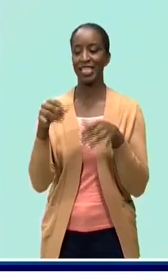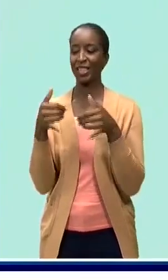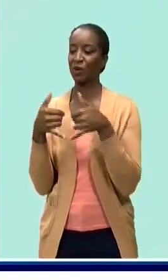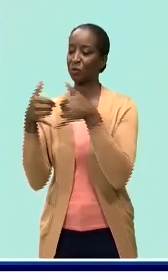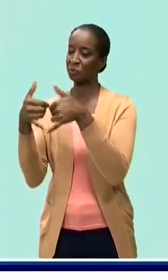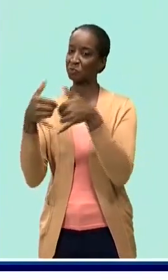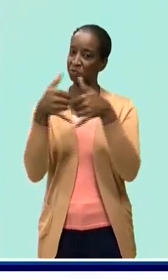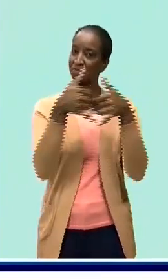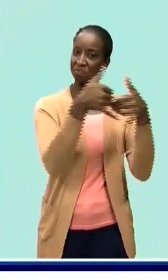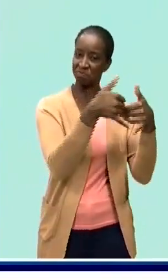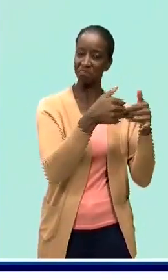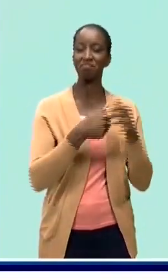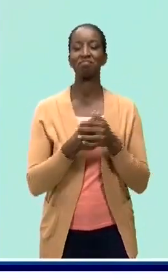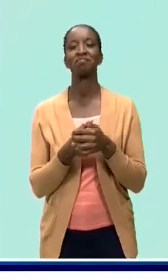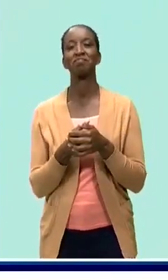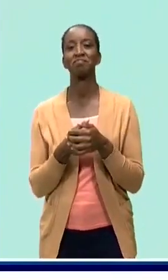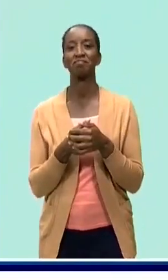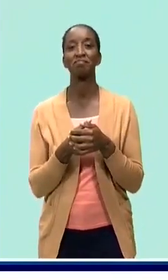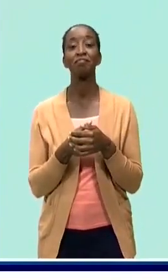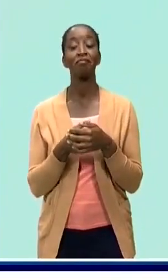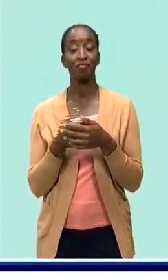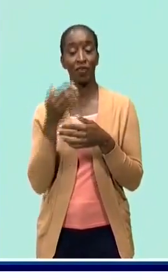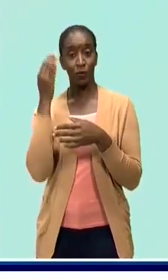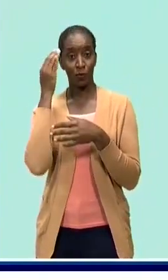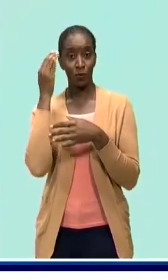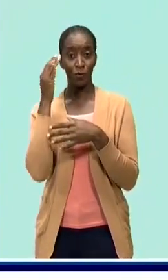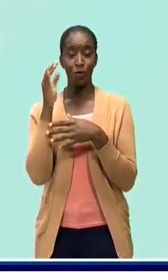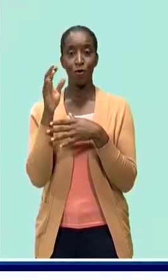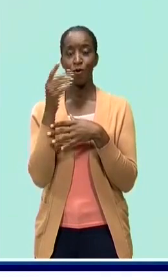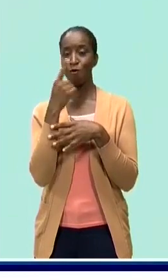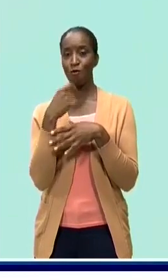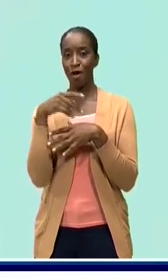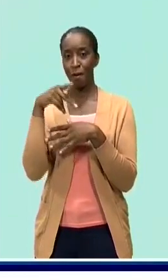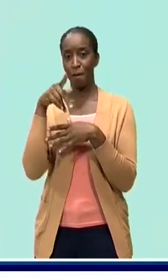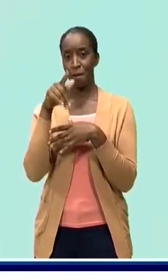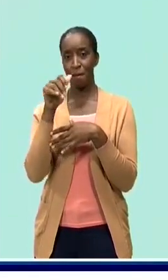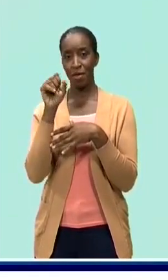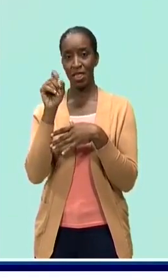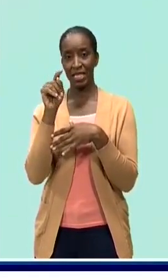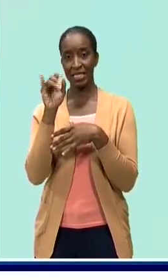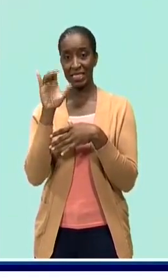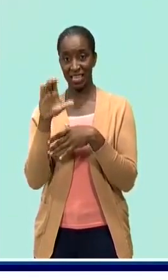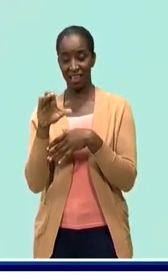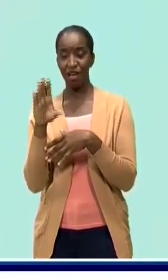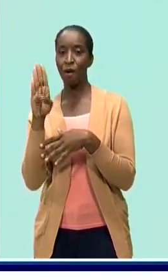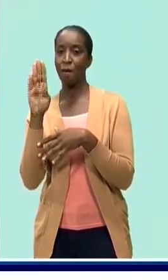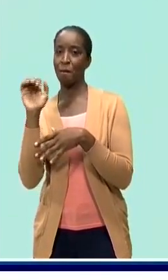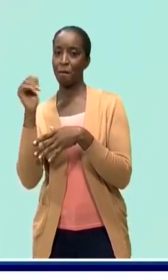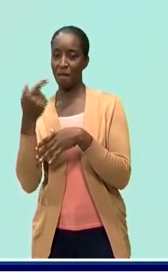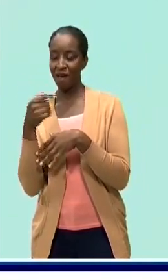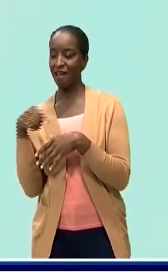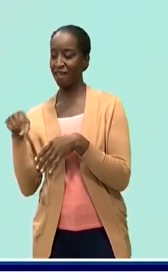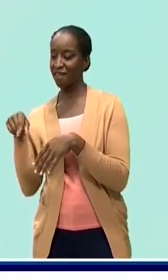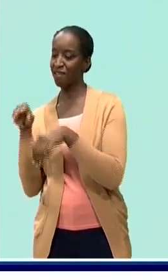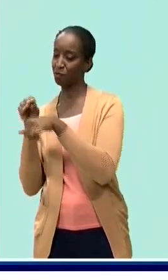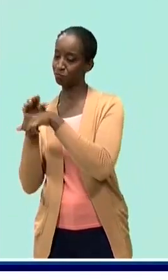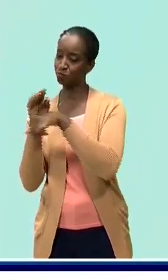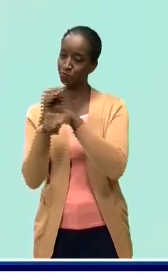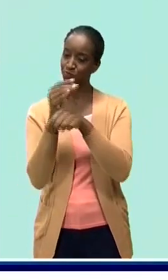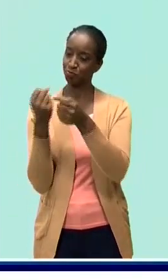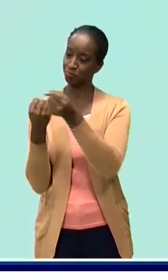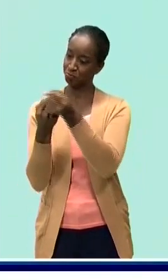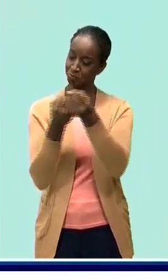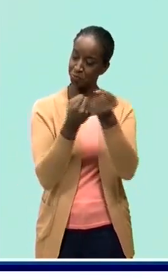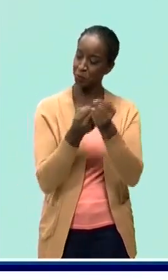Parkinson School. Calypsonian Stetson Red Plastic Bag Wiltshire was also recognized for his assistance in mentoring the men in that program.